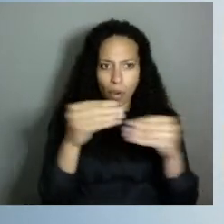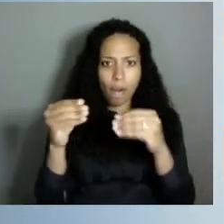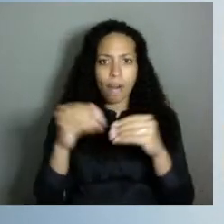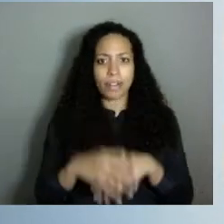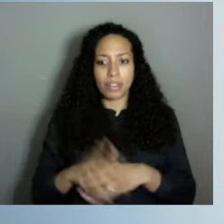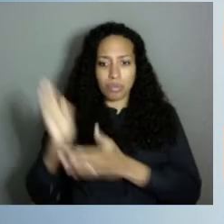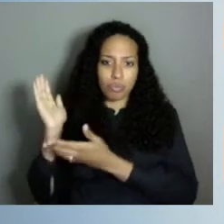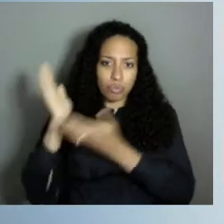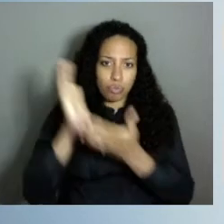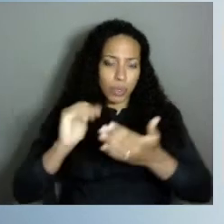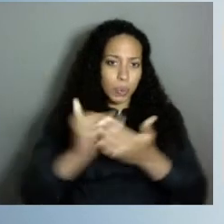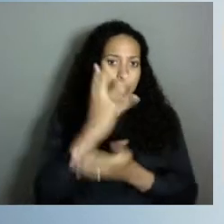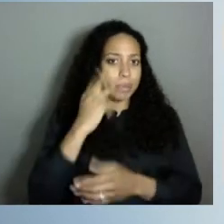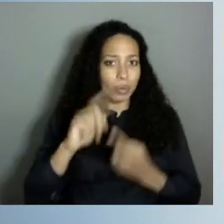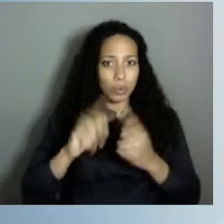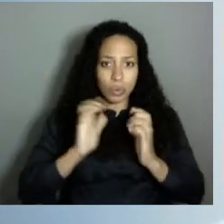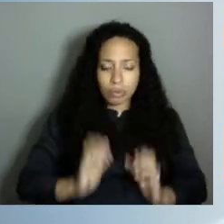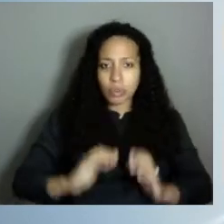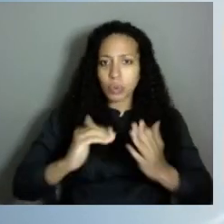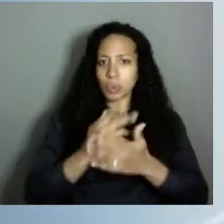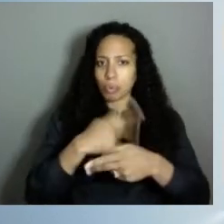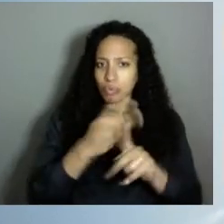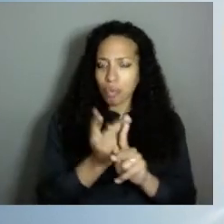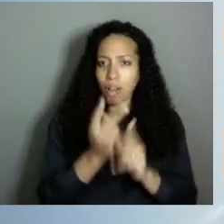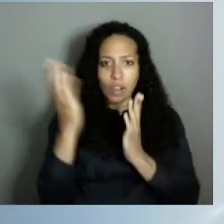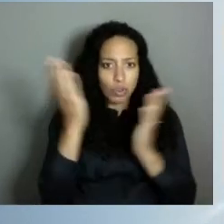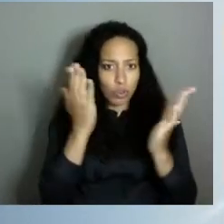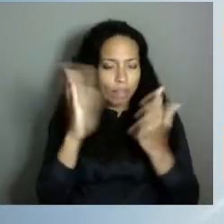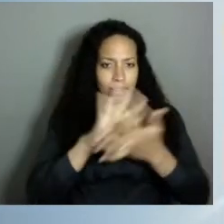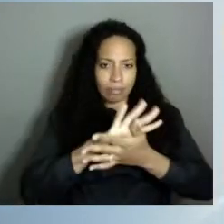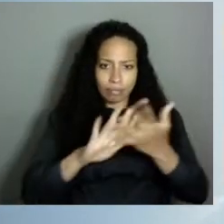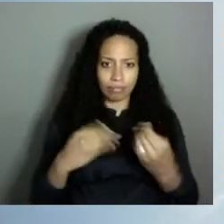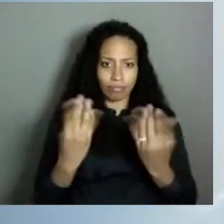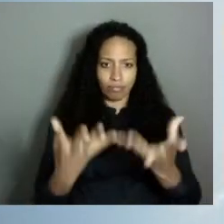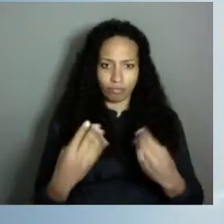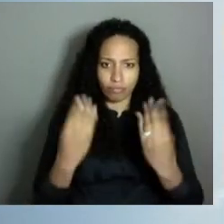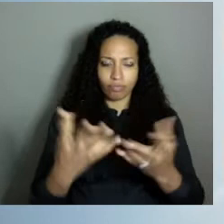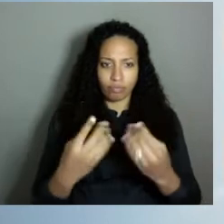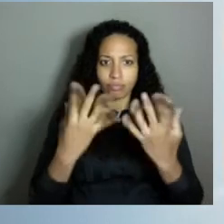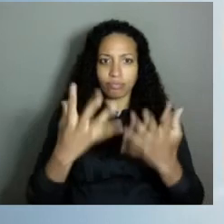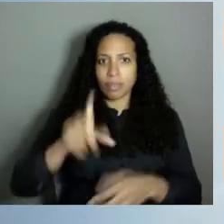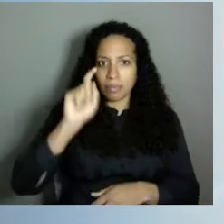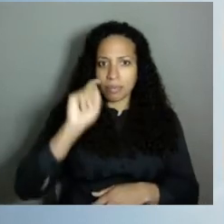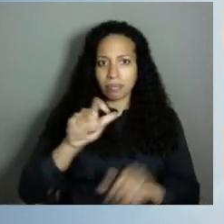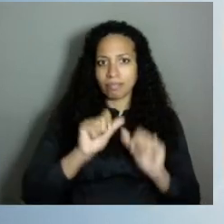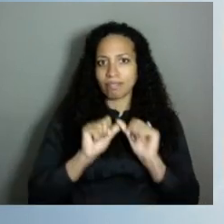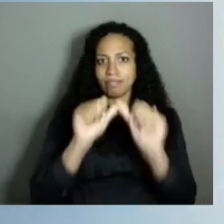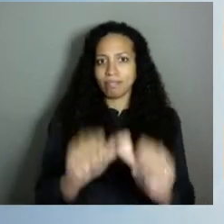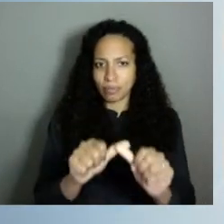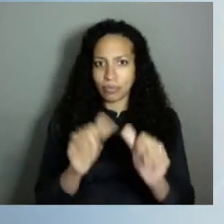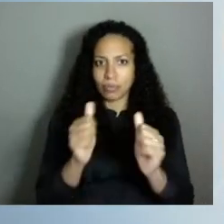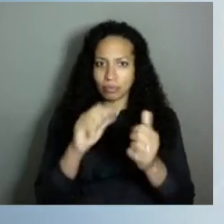clients, new products to our clients, services, and we must continue to do this in a very, very intentional way